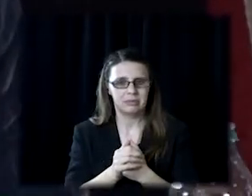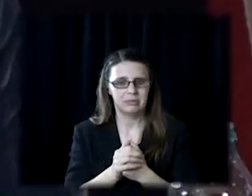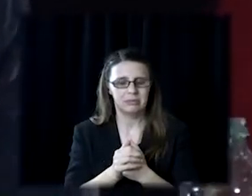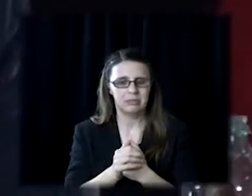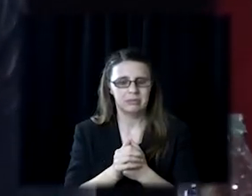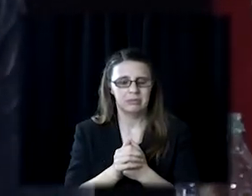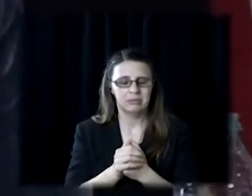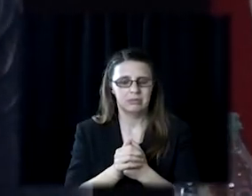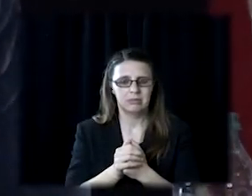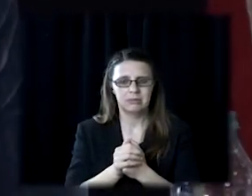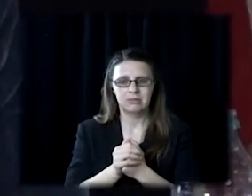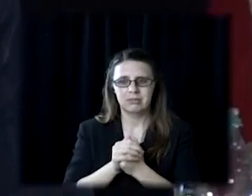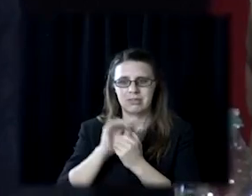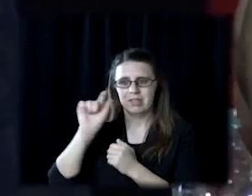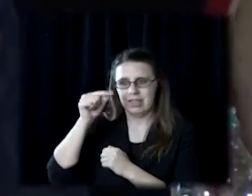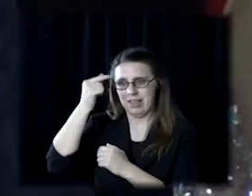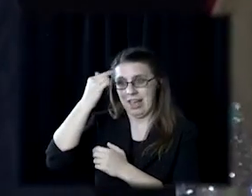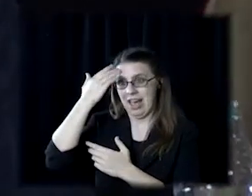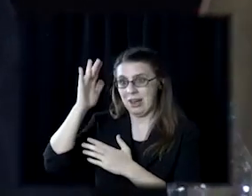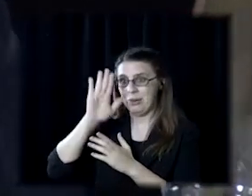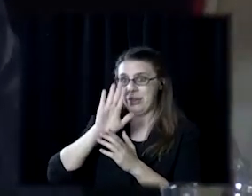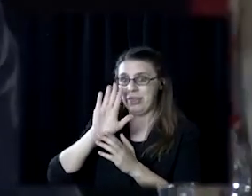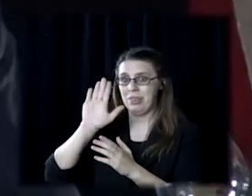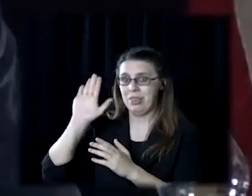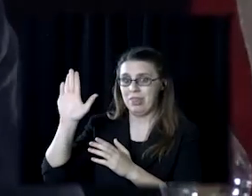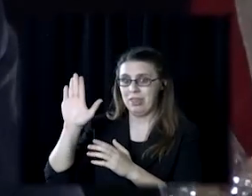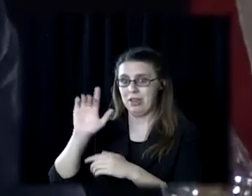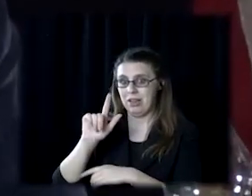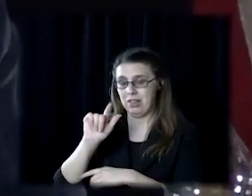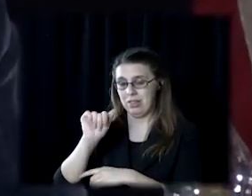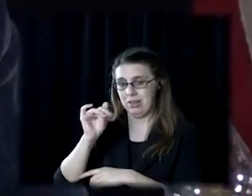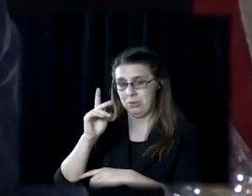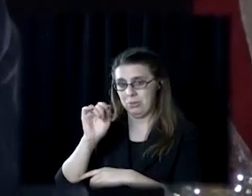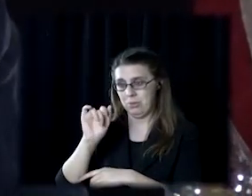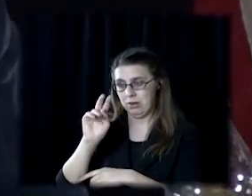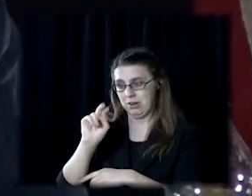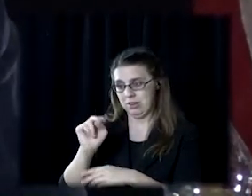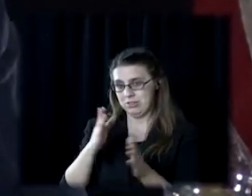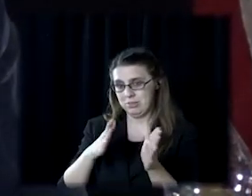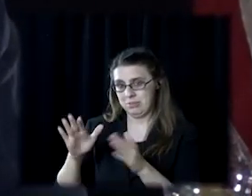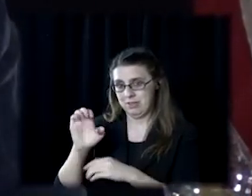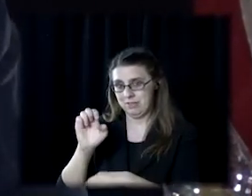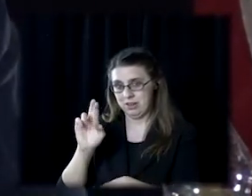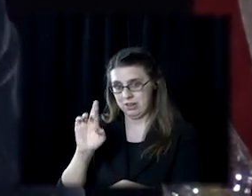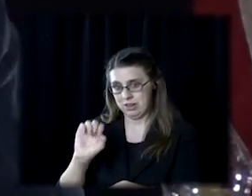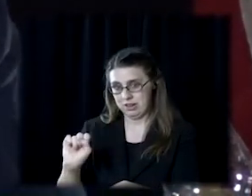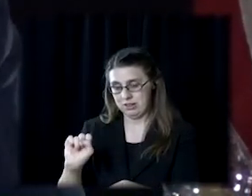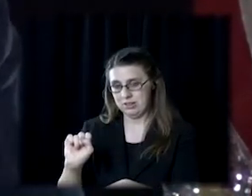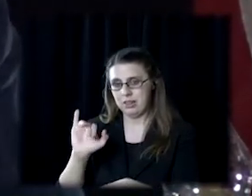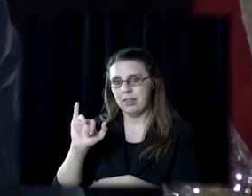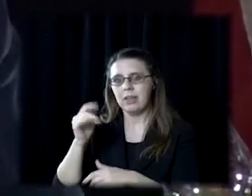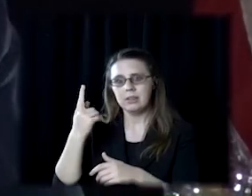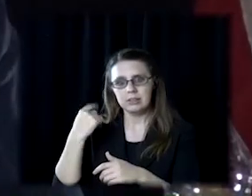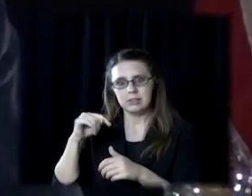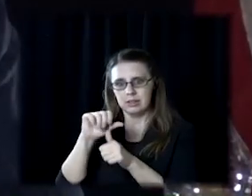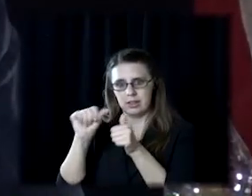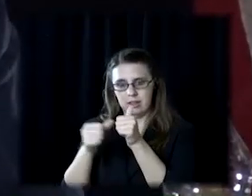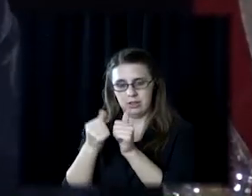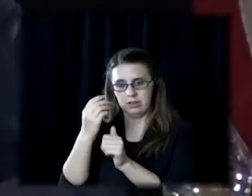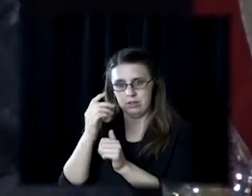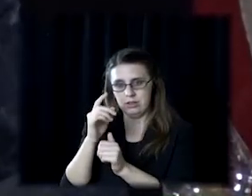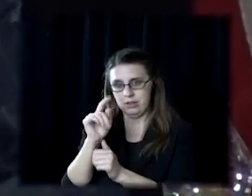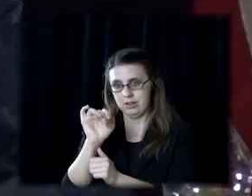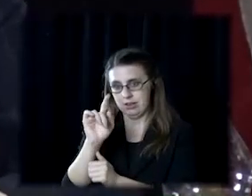The question right now is, for the government, because I don't know what the liquidation plan and timing is of ERS, but the ERS is still an entity under Title III going through a